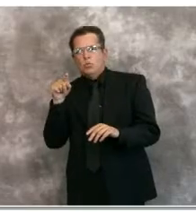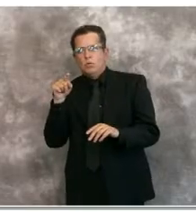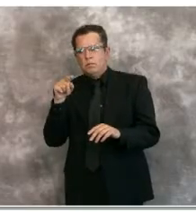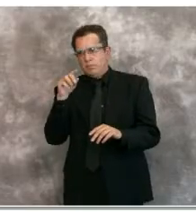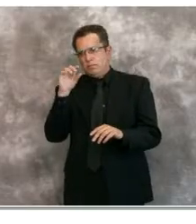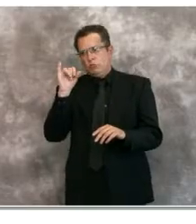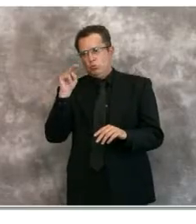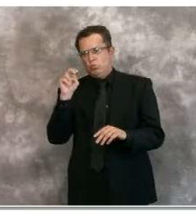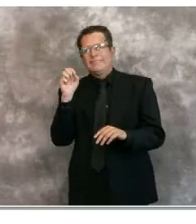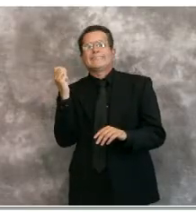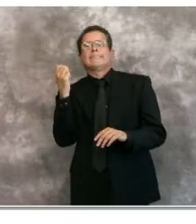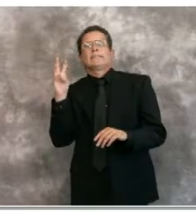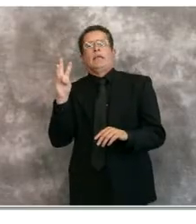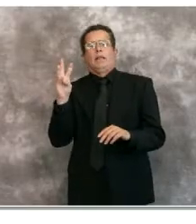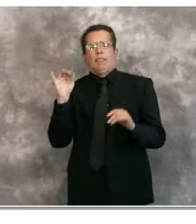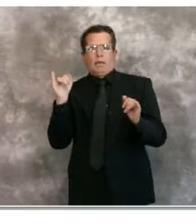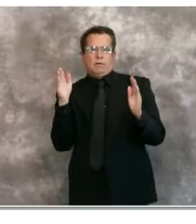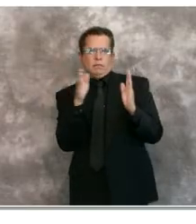6/16.